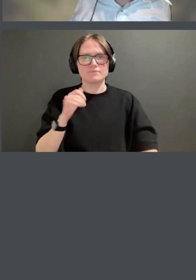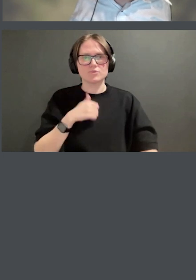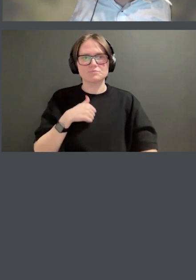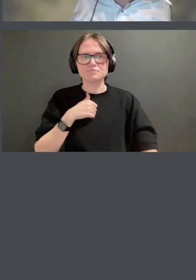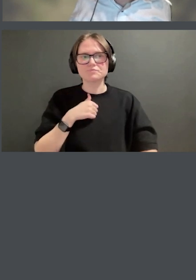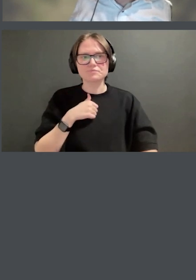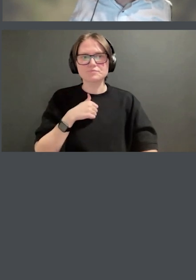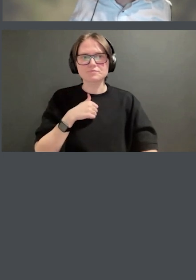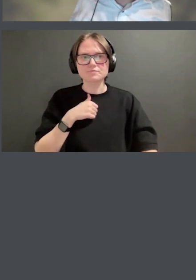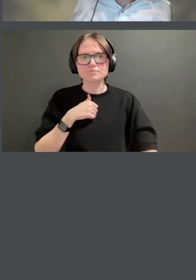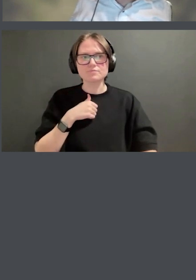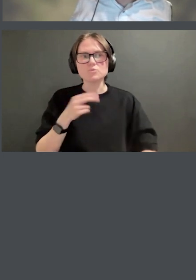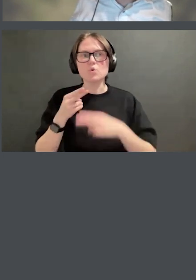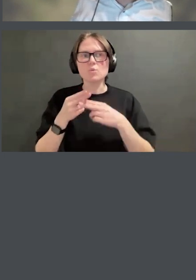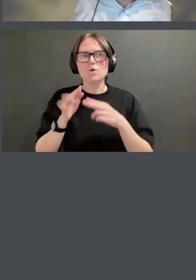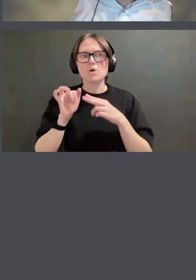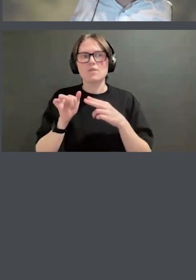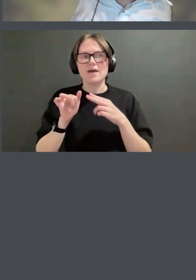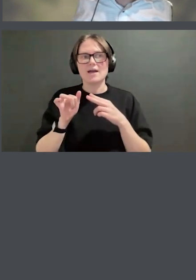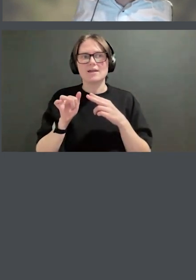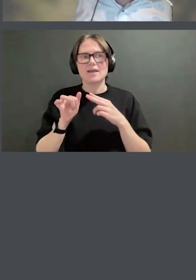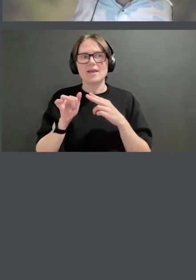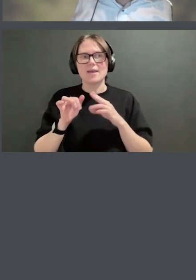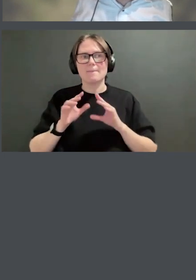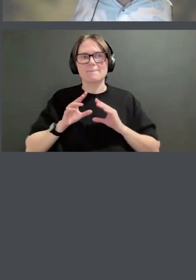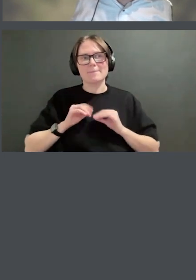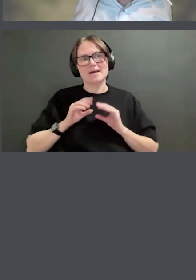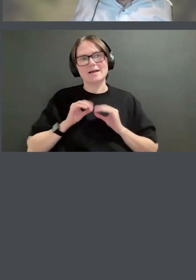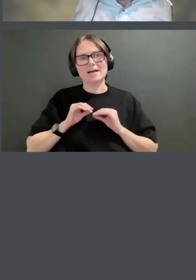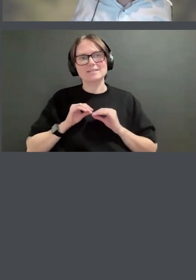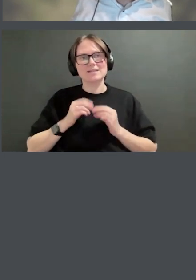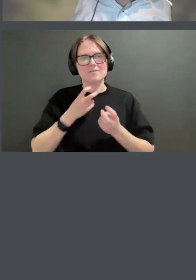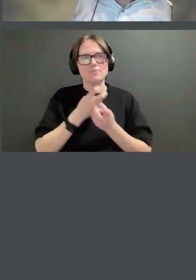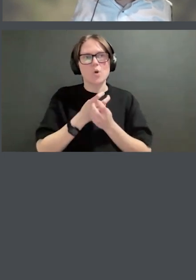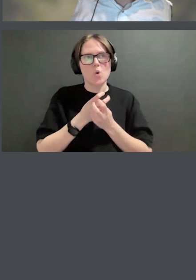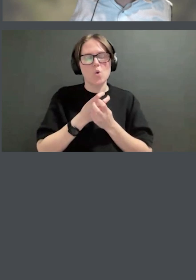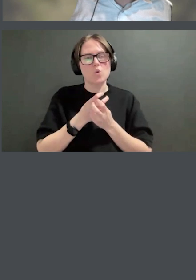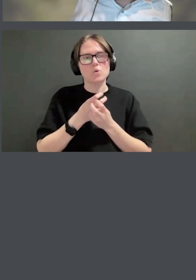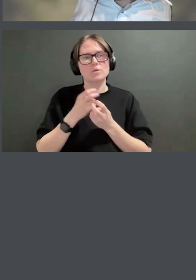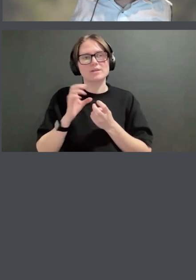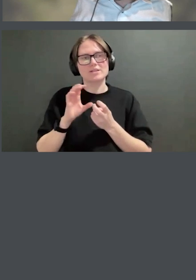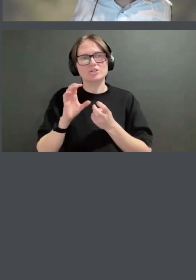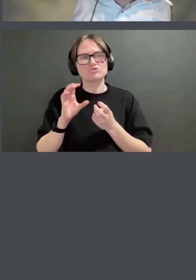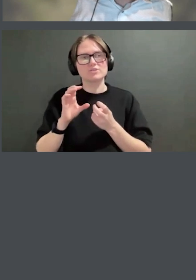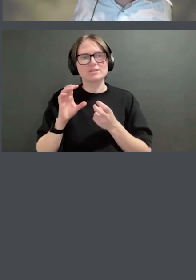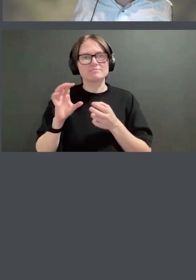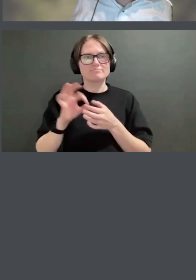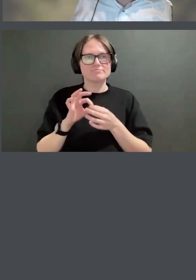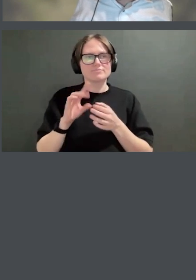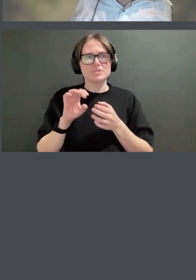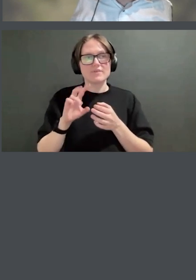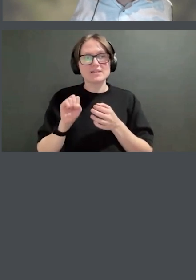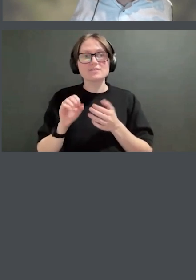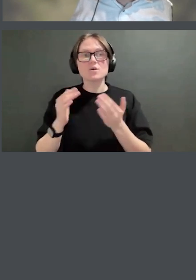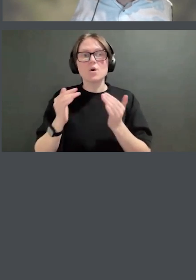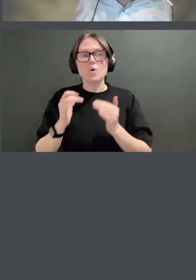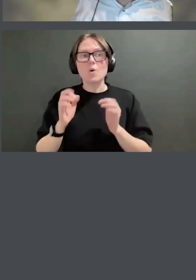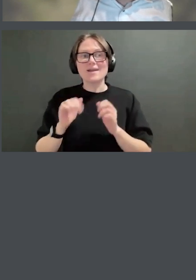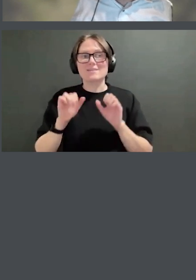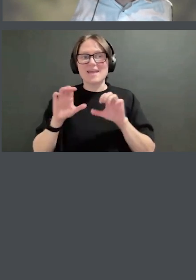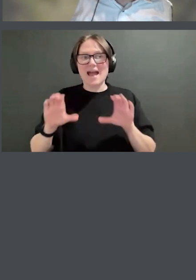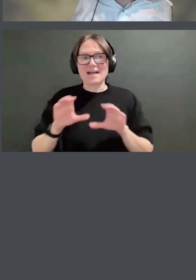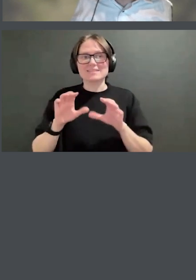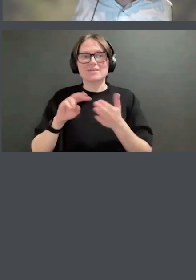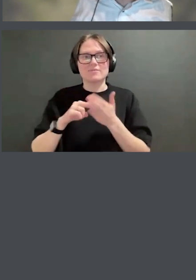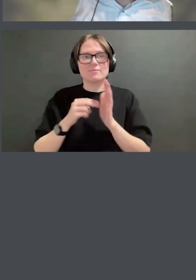a passive bone conduction device, or it can be an active implant where the oscillator is